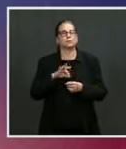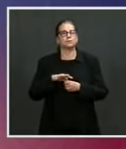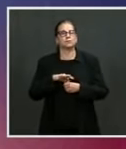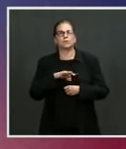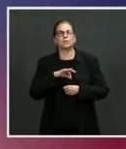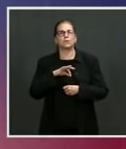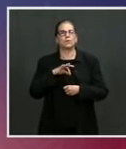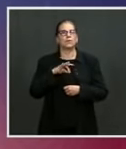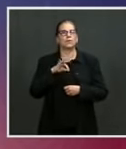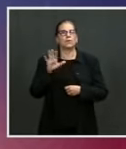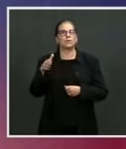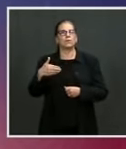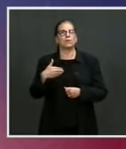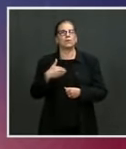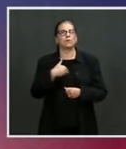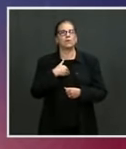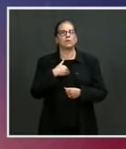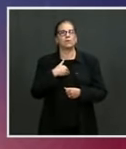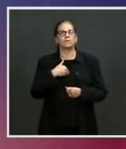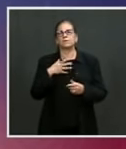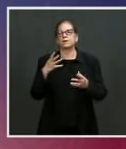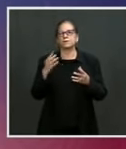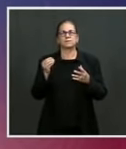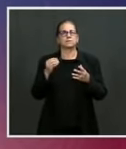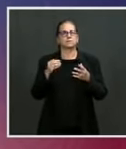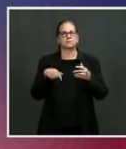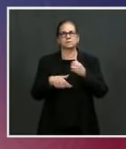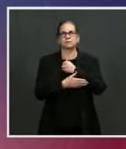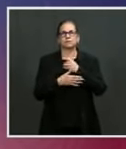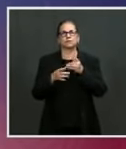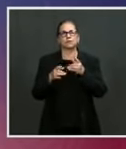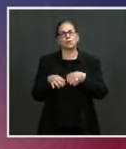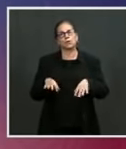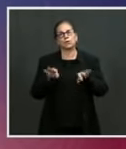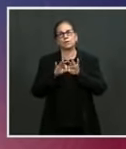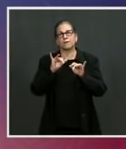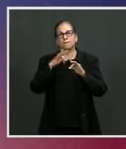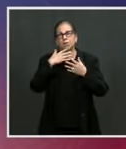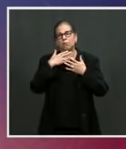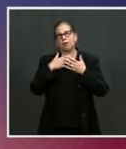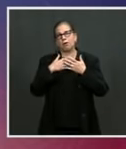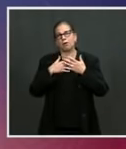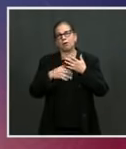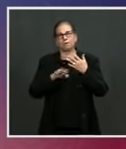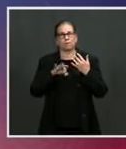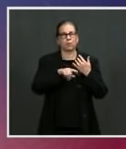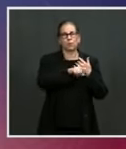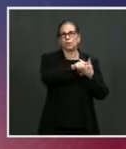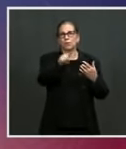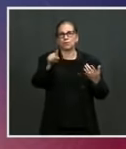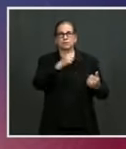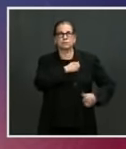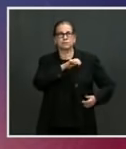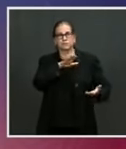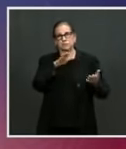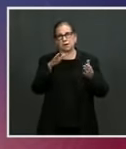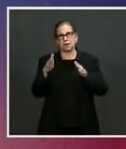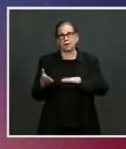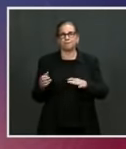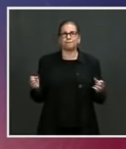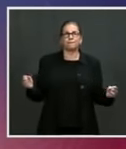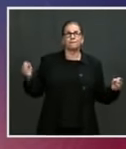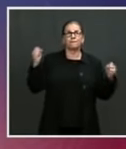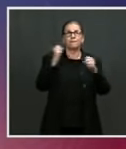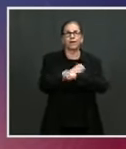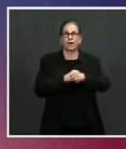fallen. For this work, the work of democracy, is the work of our time and for all